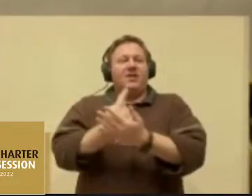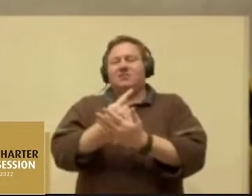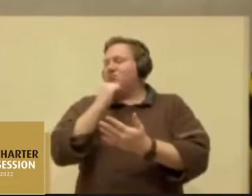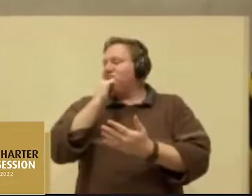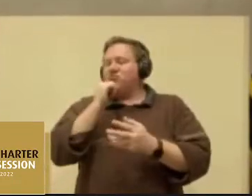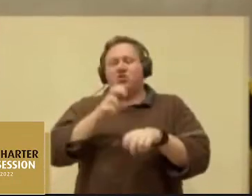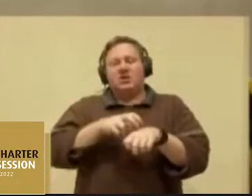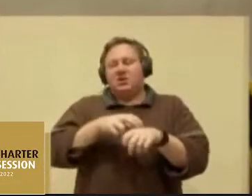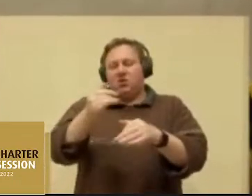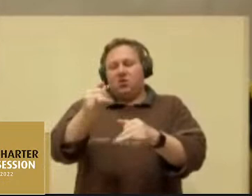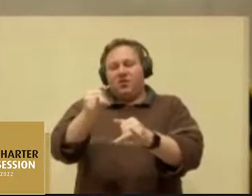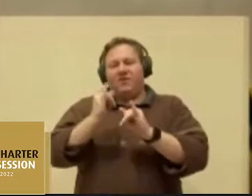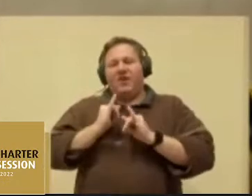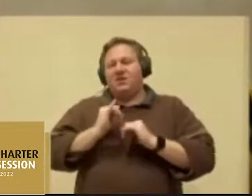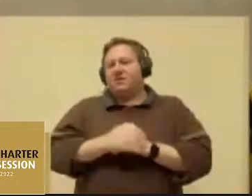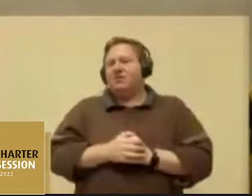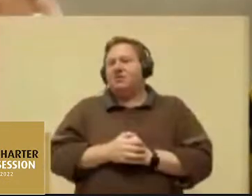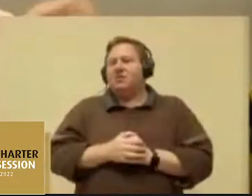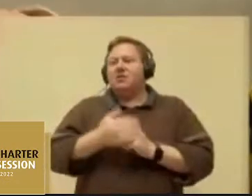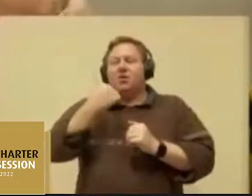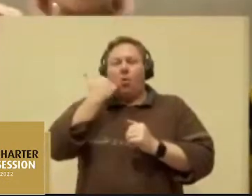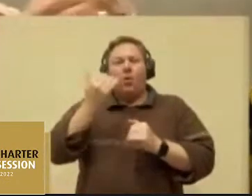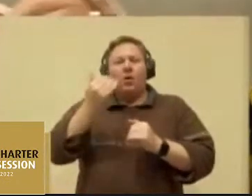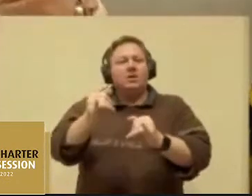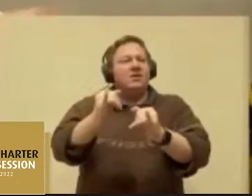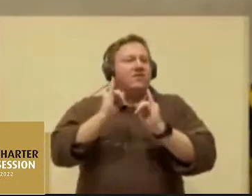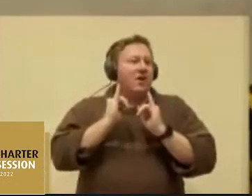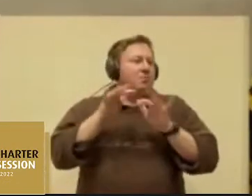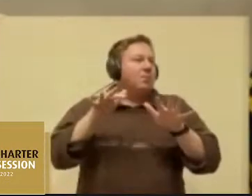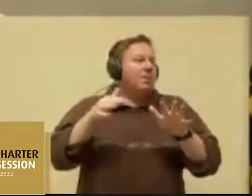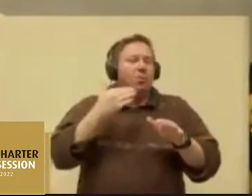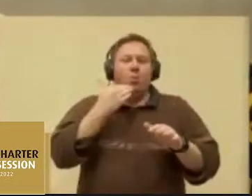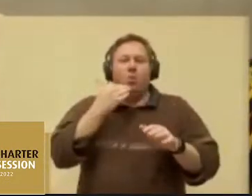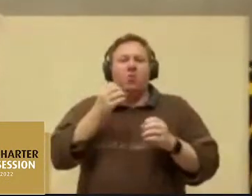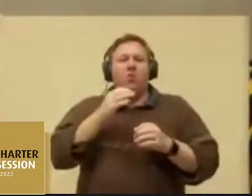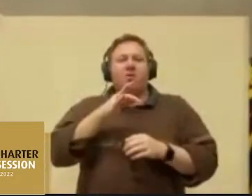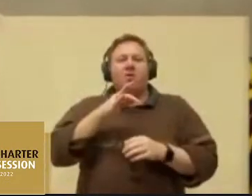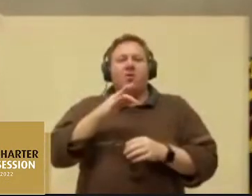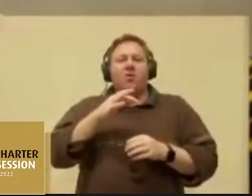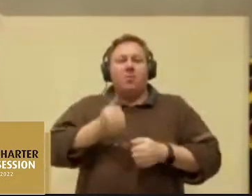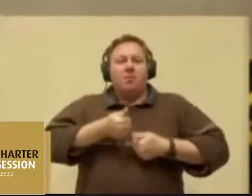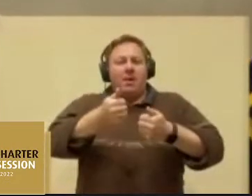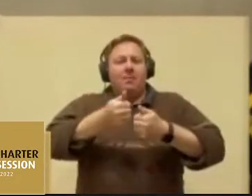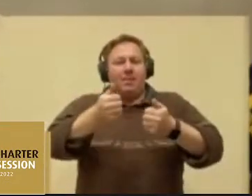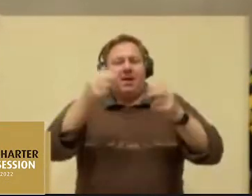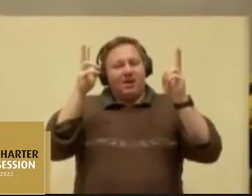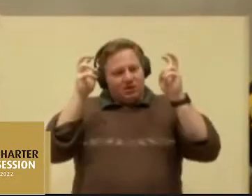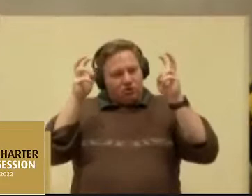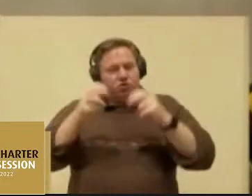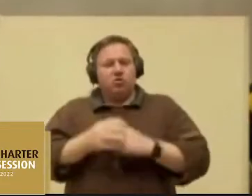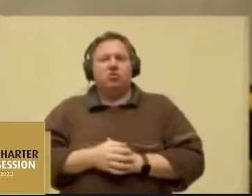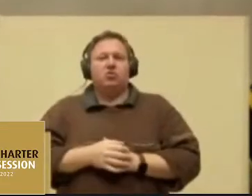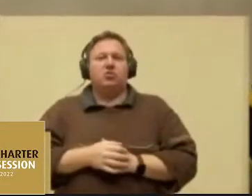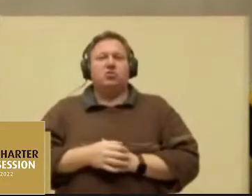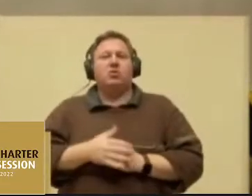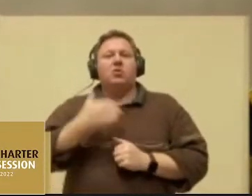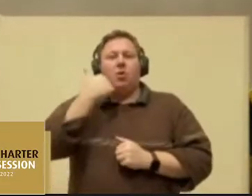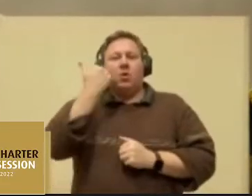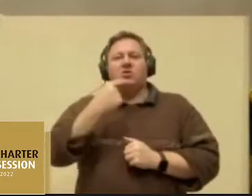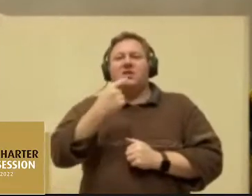to invite them we just wanted to invite those that can give feedback on the issues we want to express our